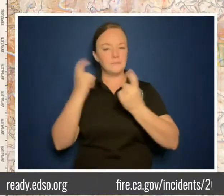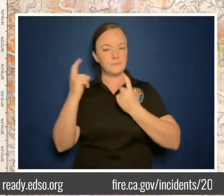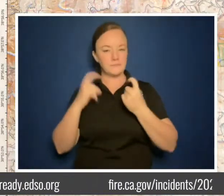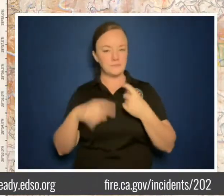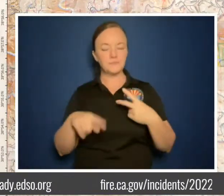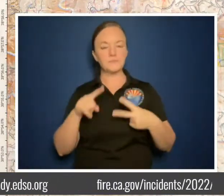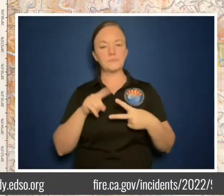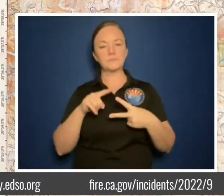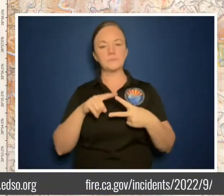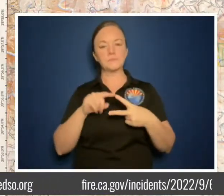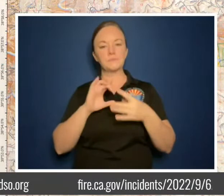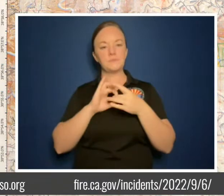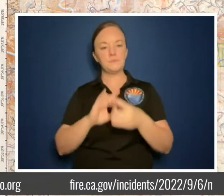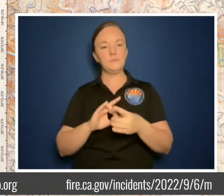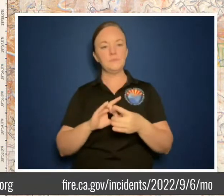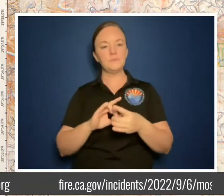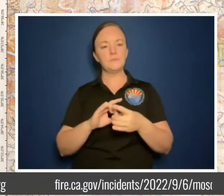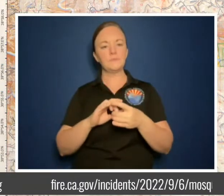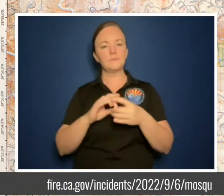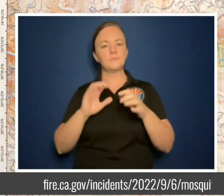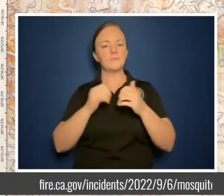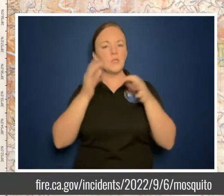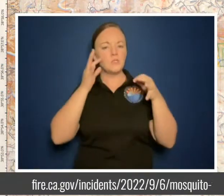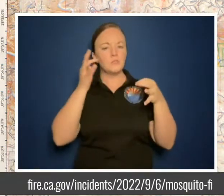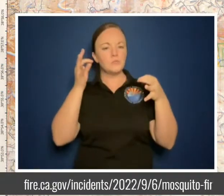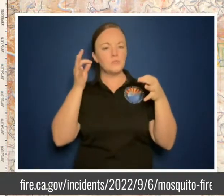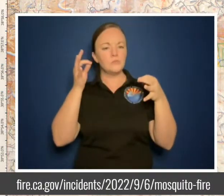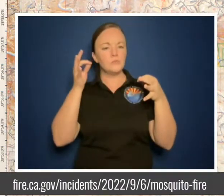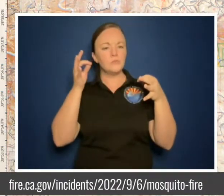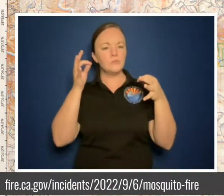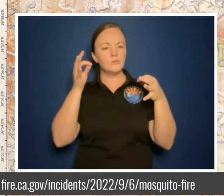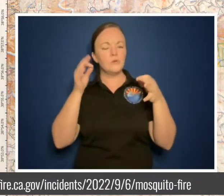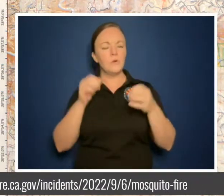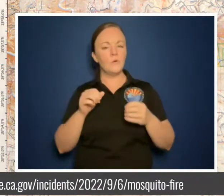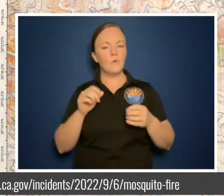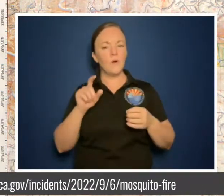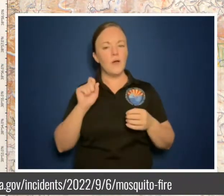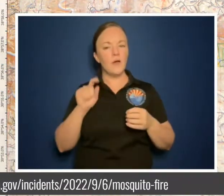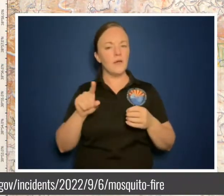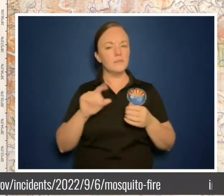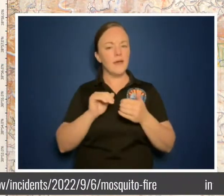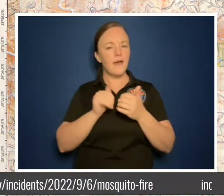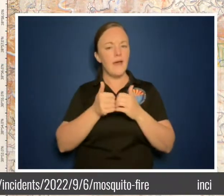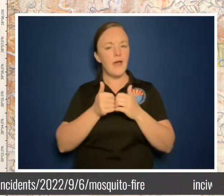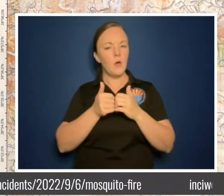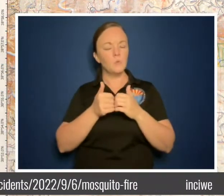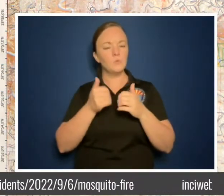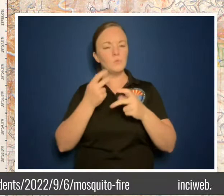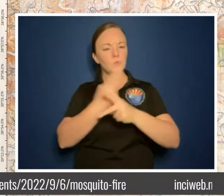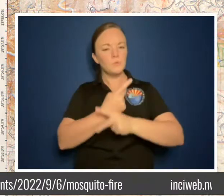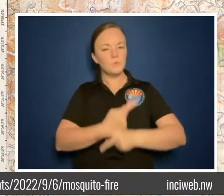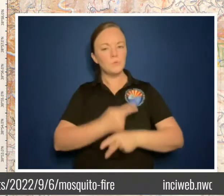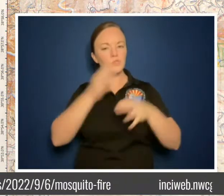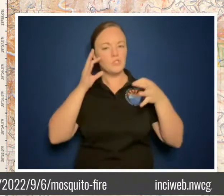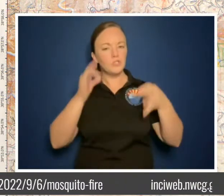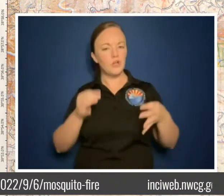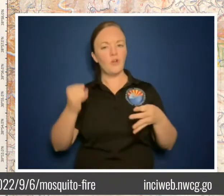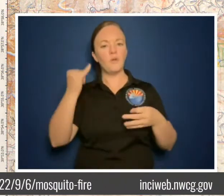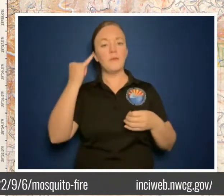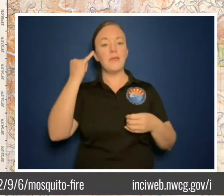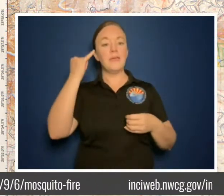to determining, or the criteria rather, in determining if a section in a line is